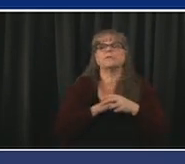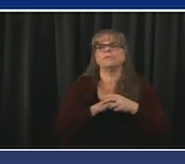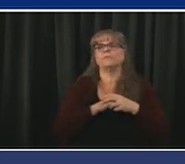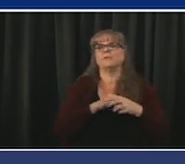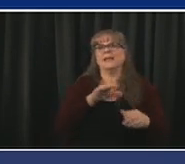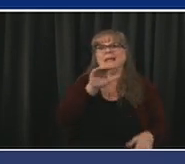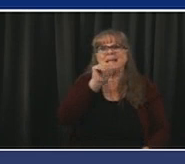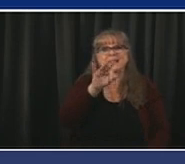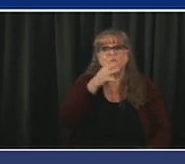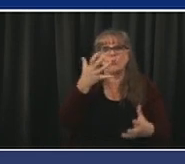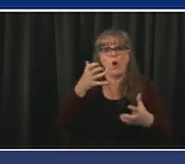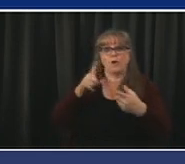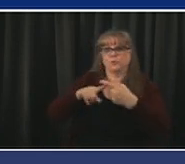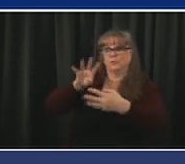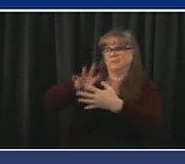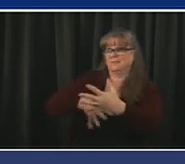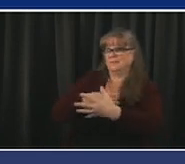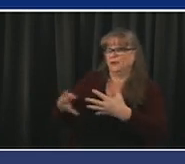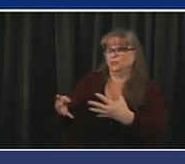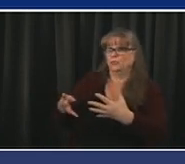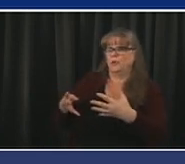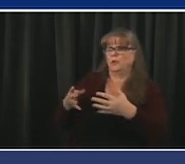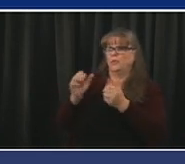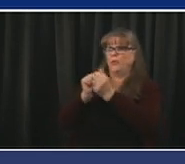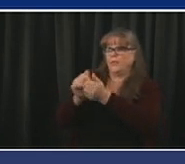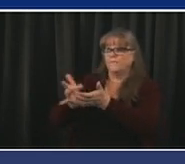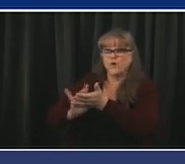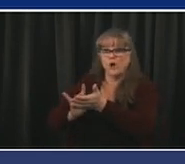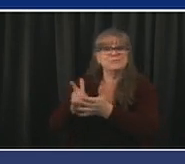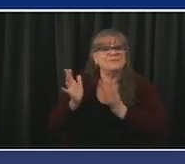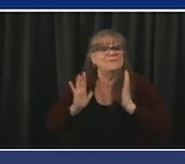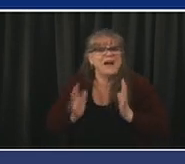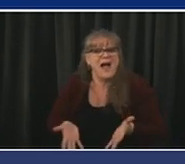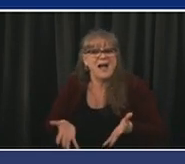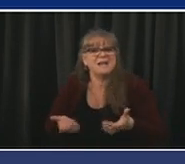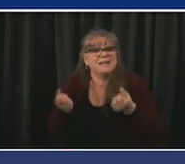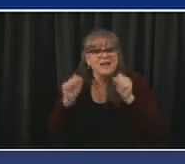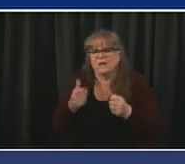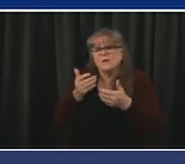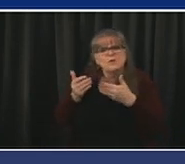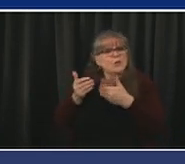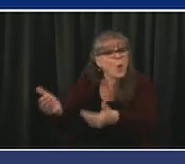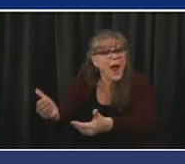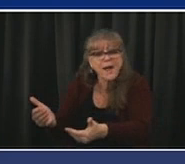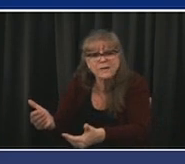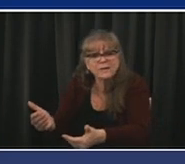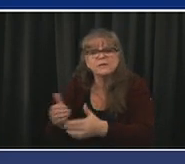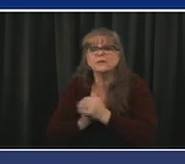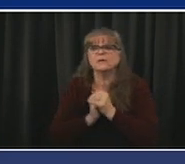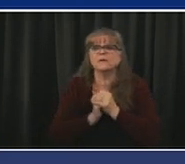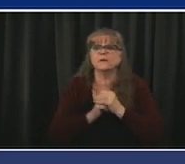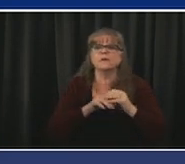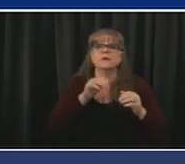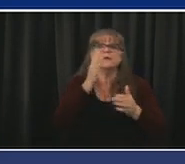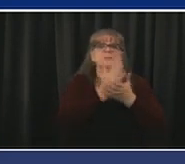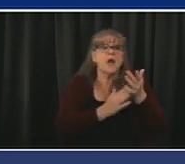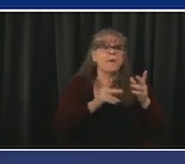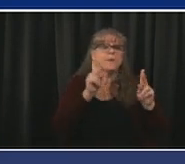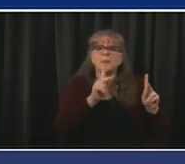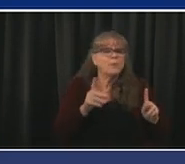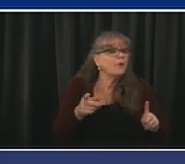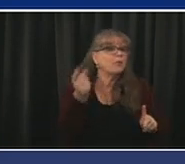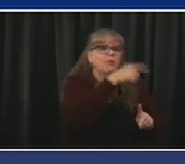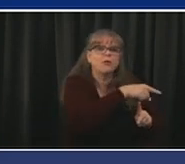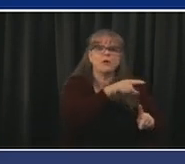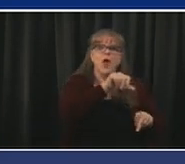online and do that. But the providers are going to be updating their own registration systems,